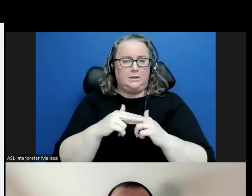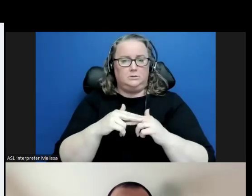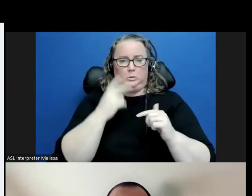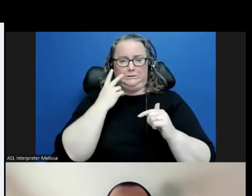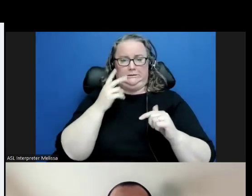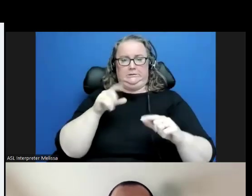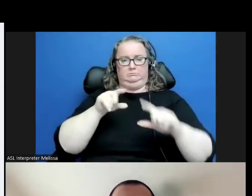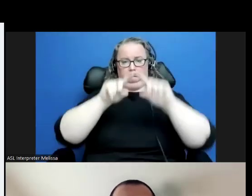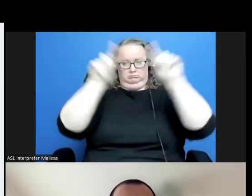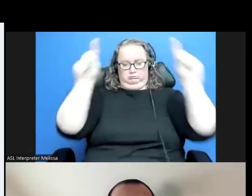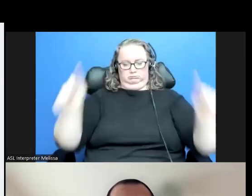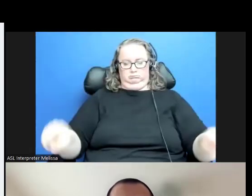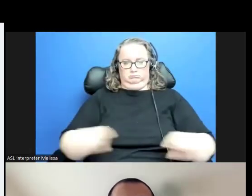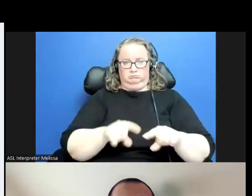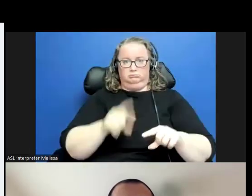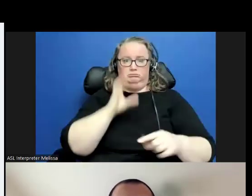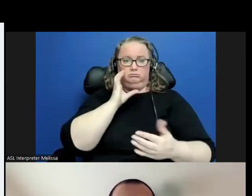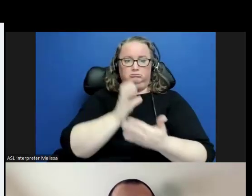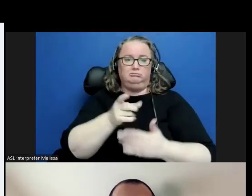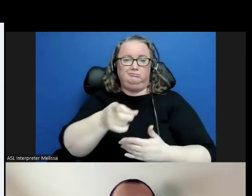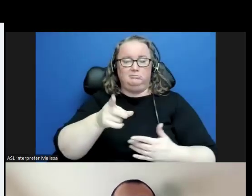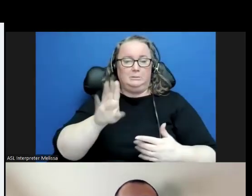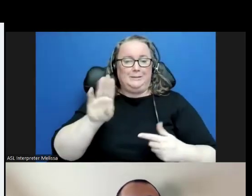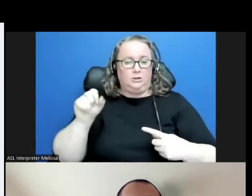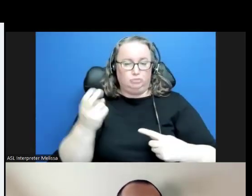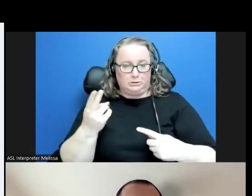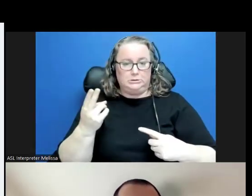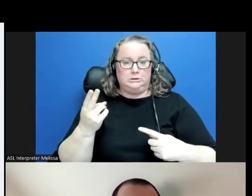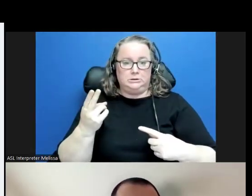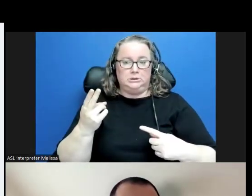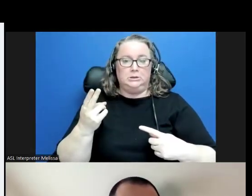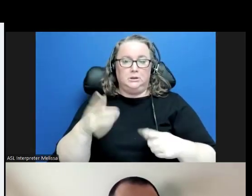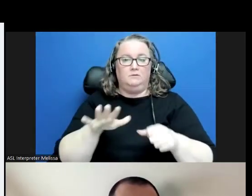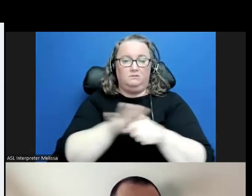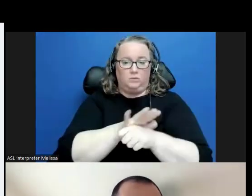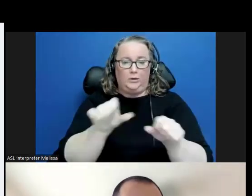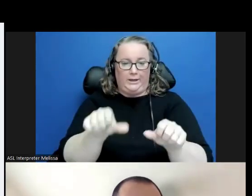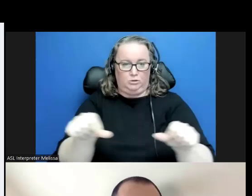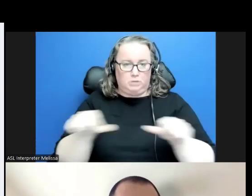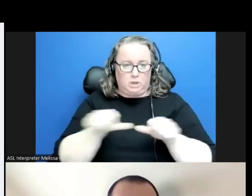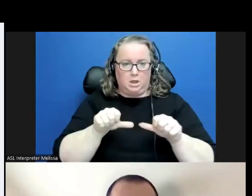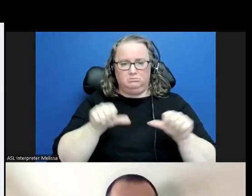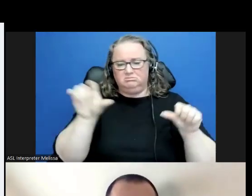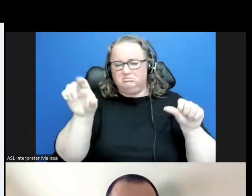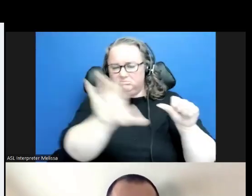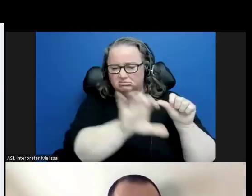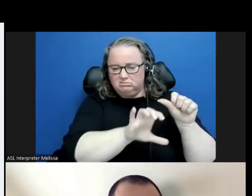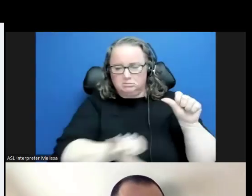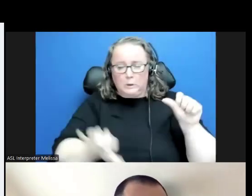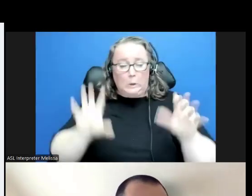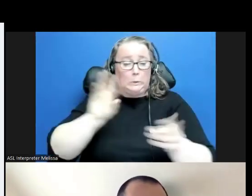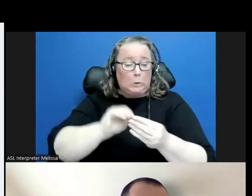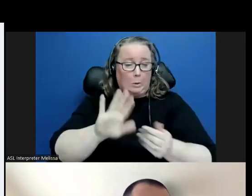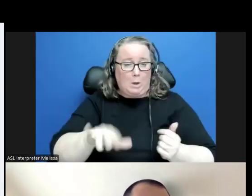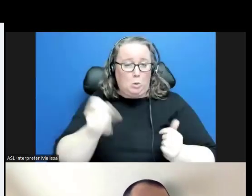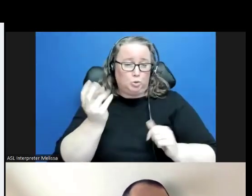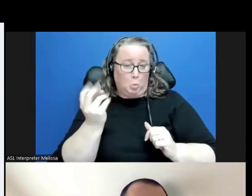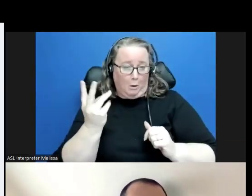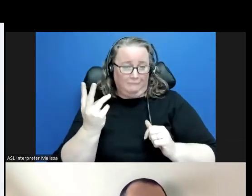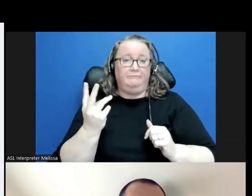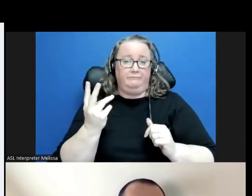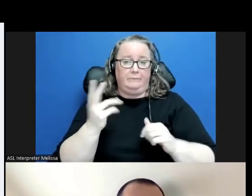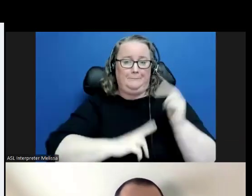aerial view of Bridgewater State Hospital, where you can see roughly a dozen 1- and